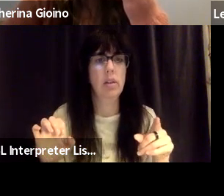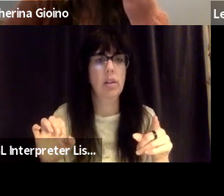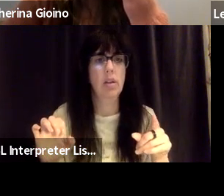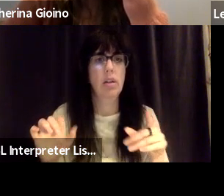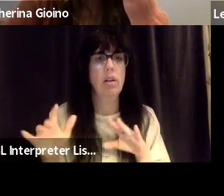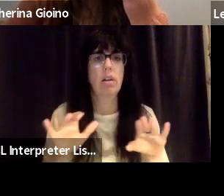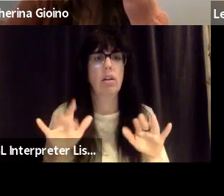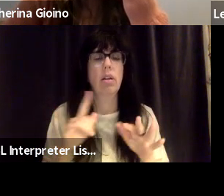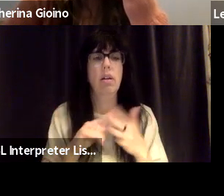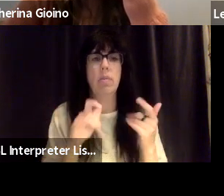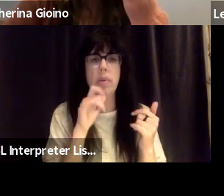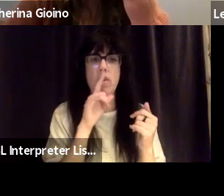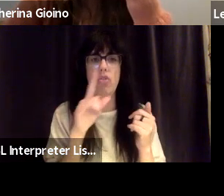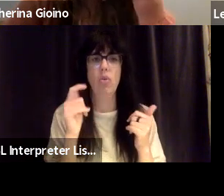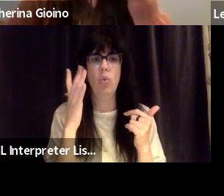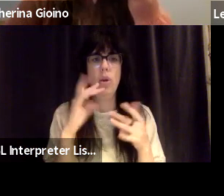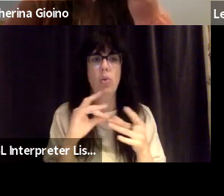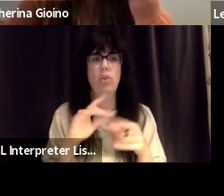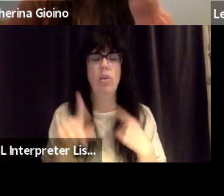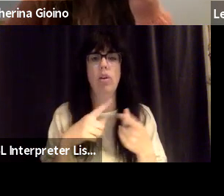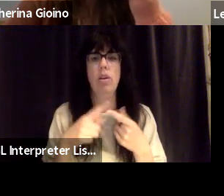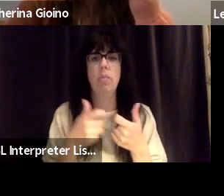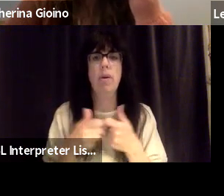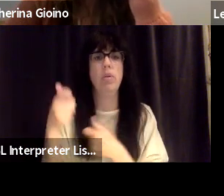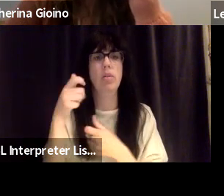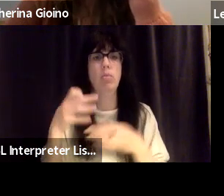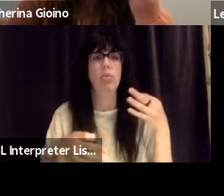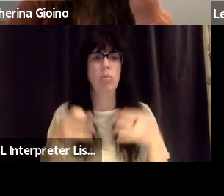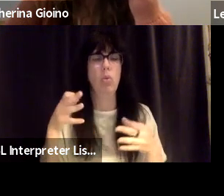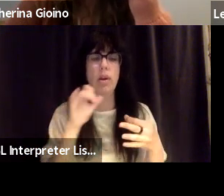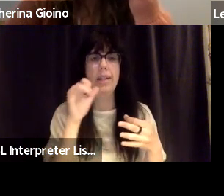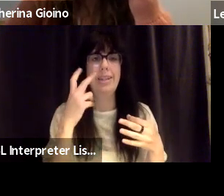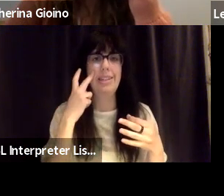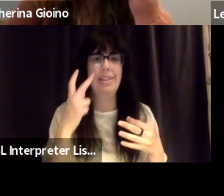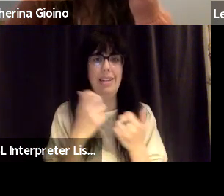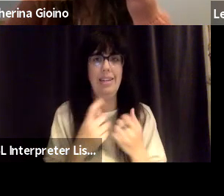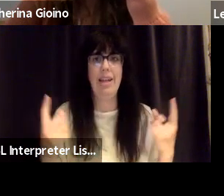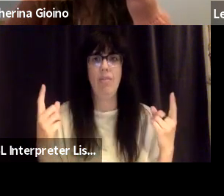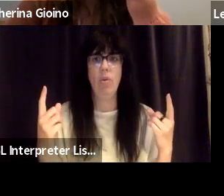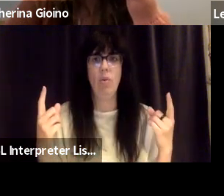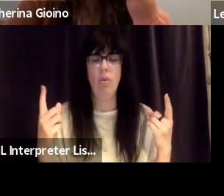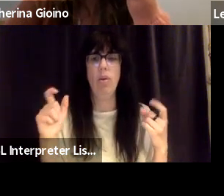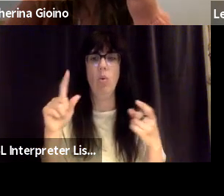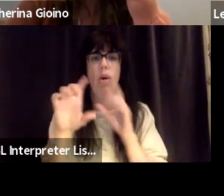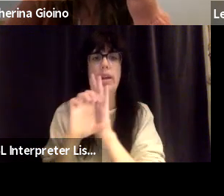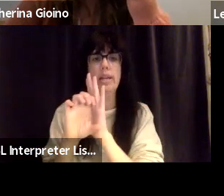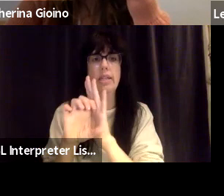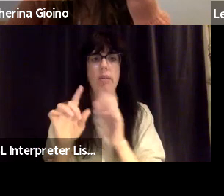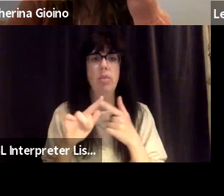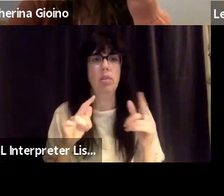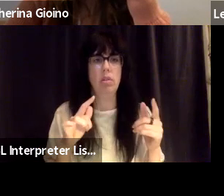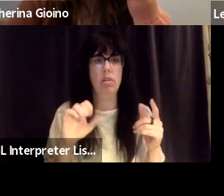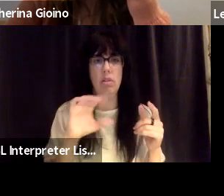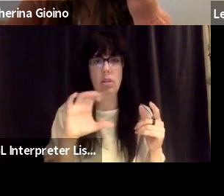but I'm not sure why we're talking about the Supreme Court right now, but I didn't actually see, It's an example. Yeah. Did people think that